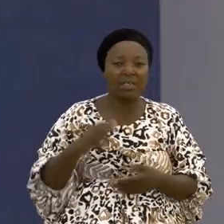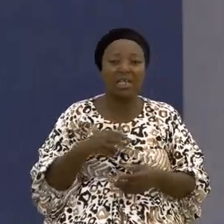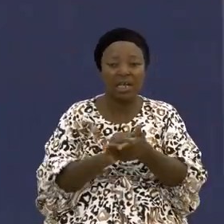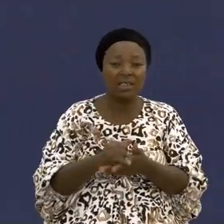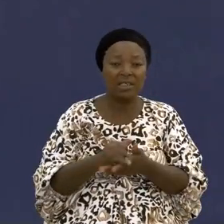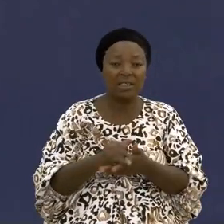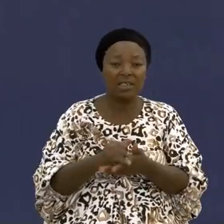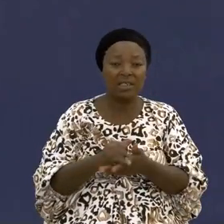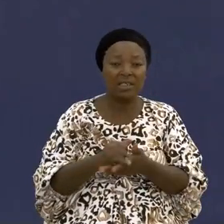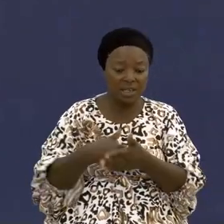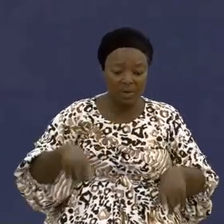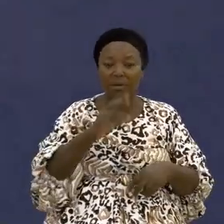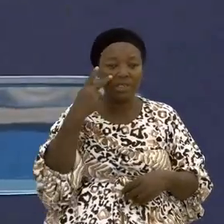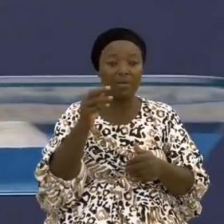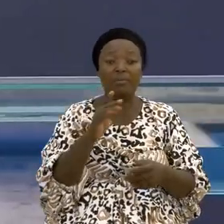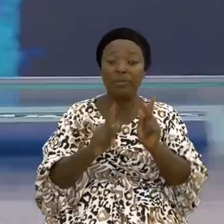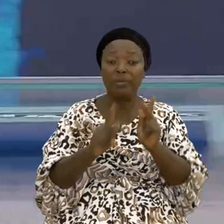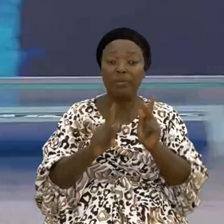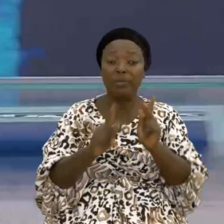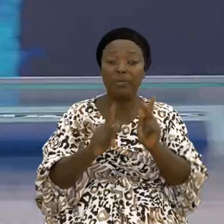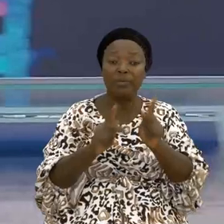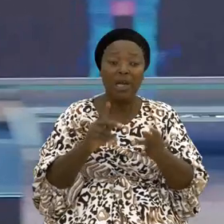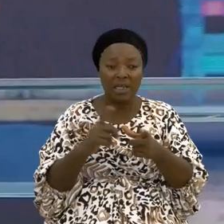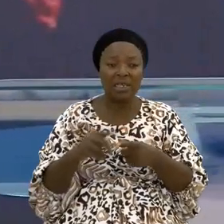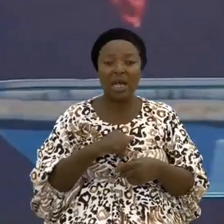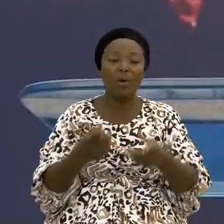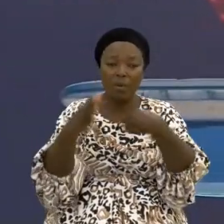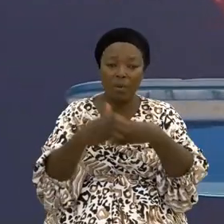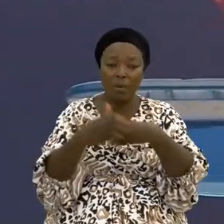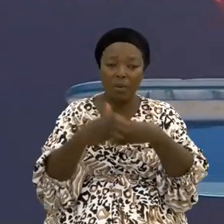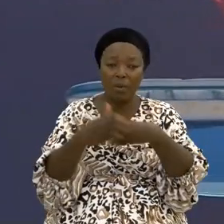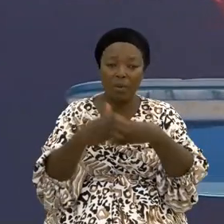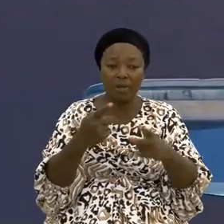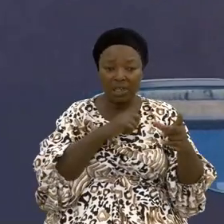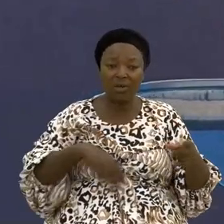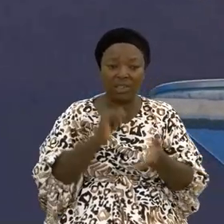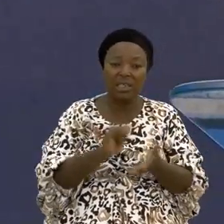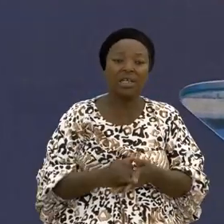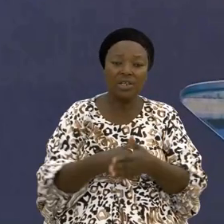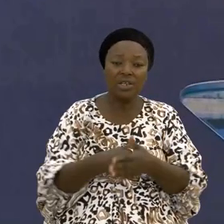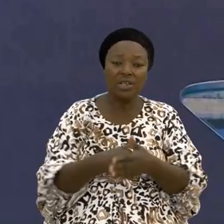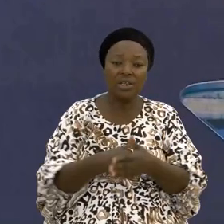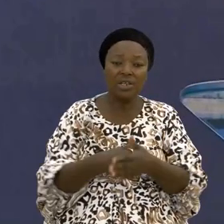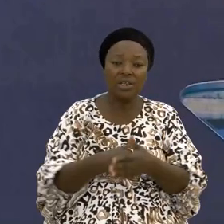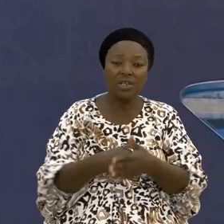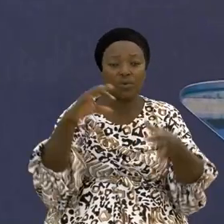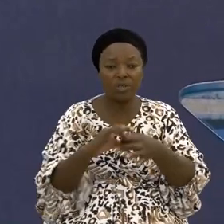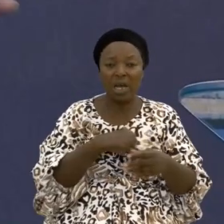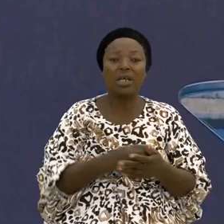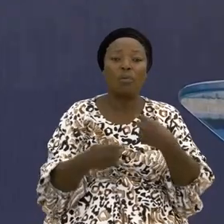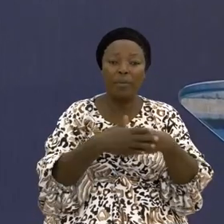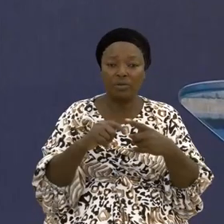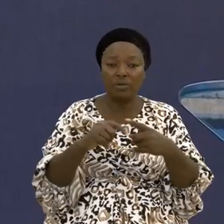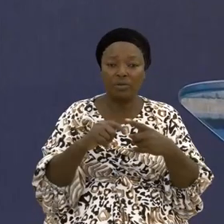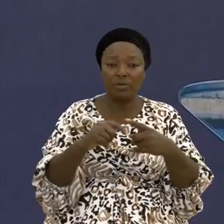beauty of our connection, reconciliation with God, is that that new connection and reconciliation with